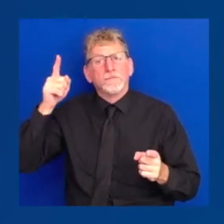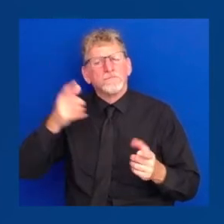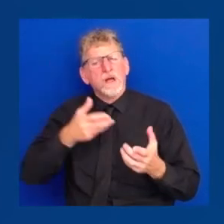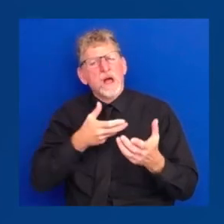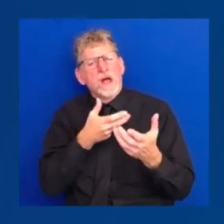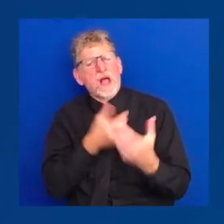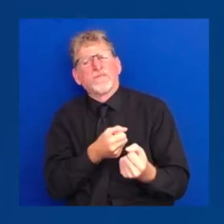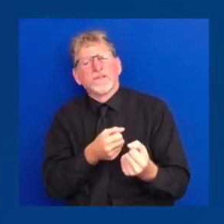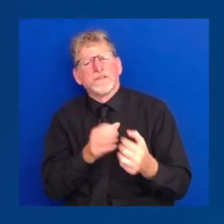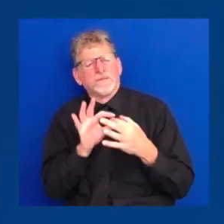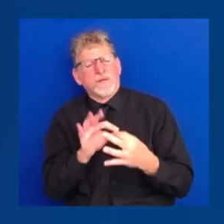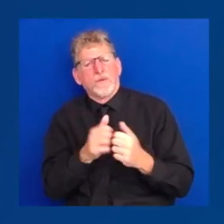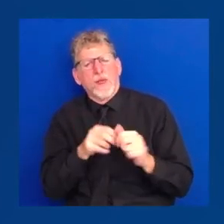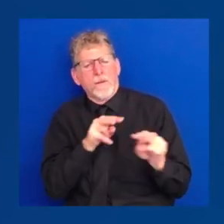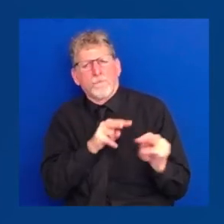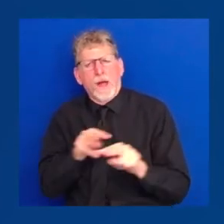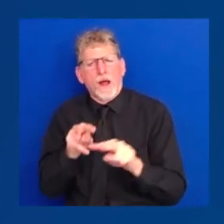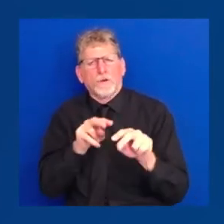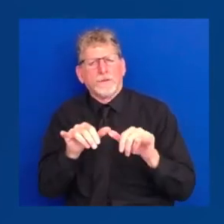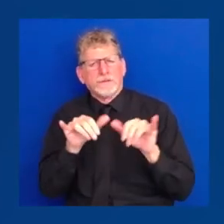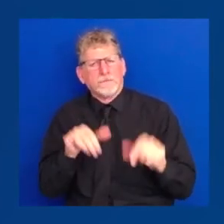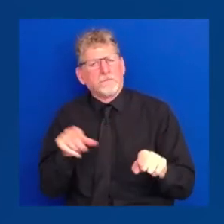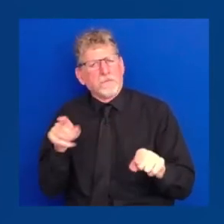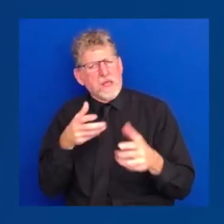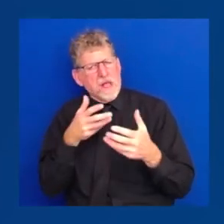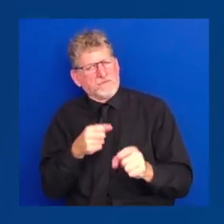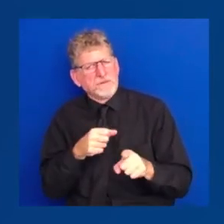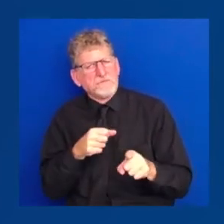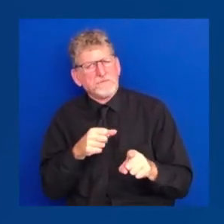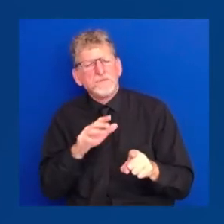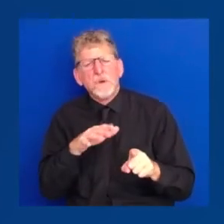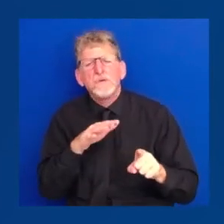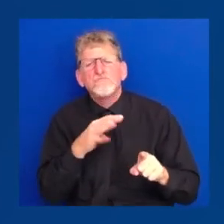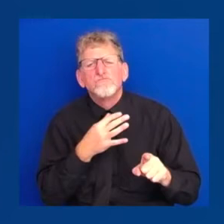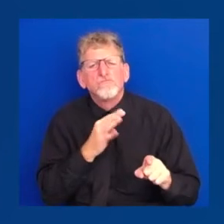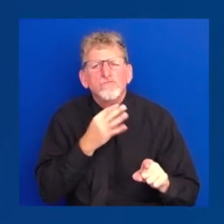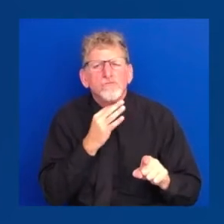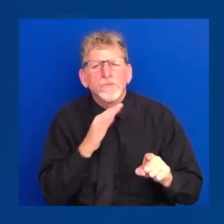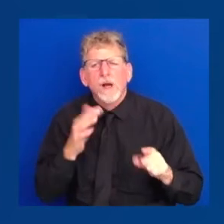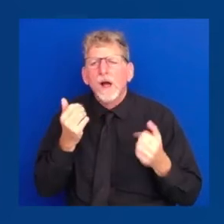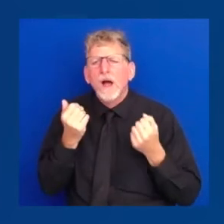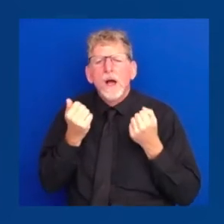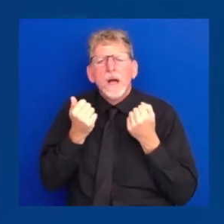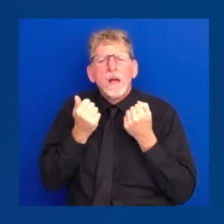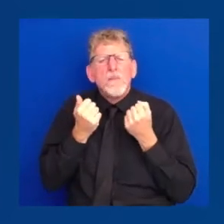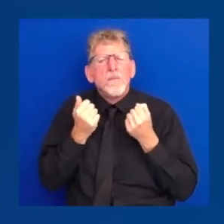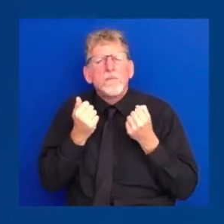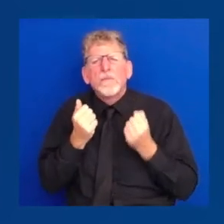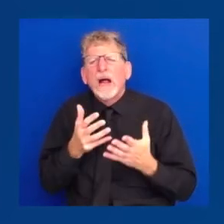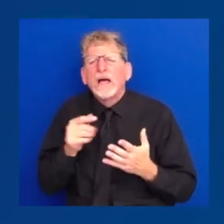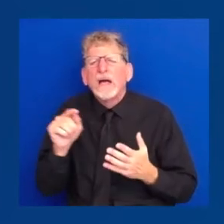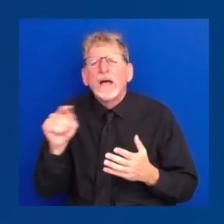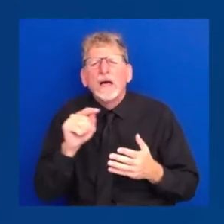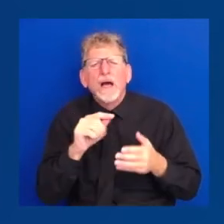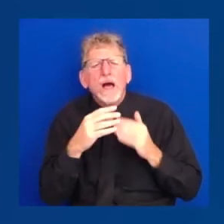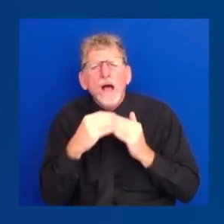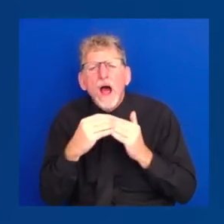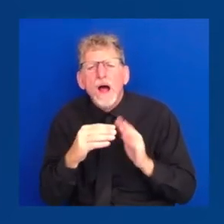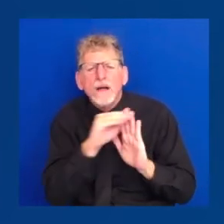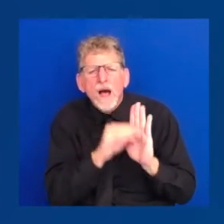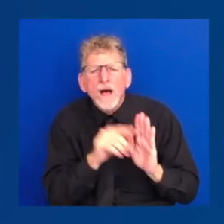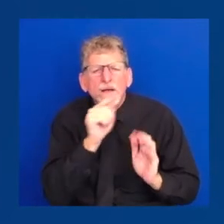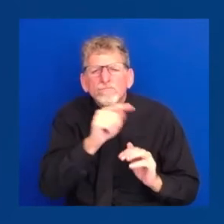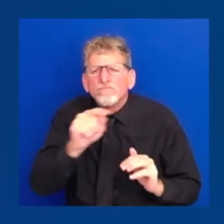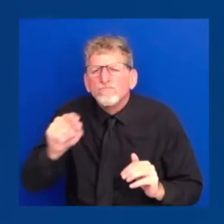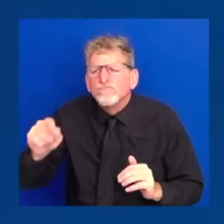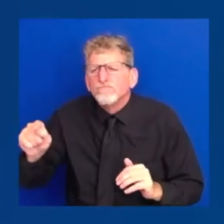especially given that so many of the precautions are now being relaxed. Will we have enough notice if another surge develops? Dr. Walensky.